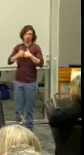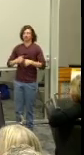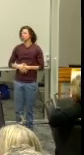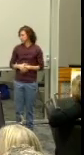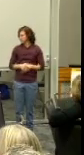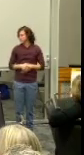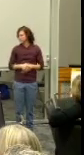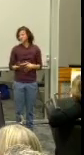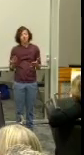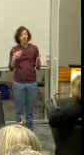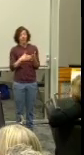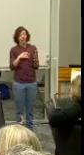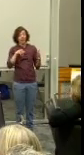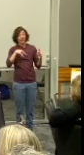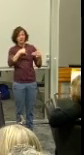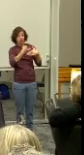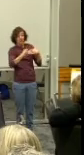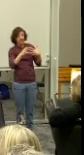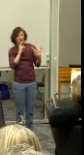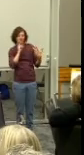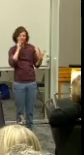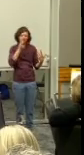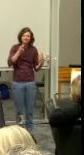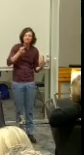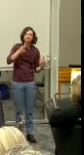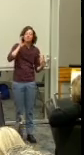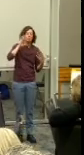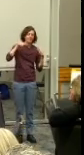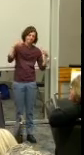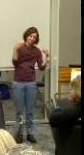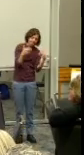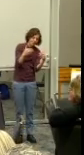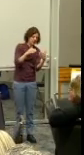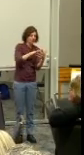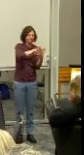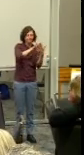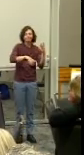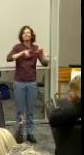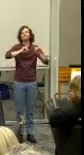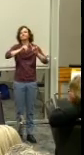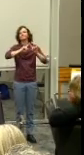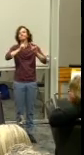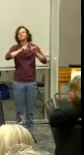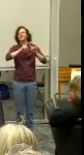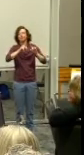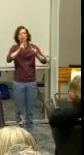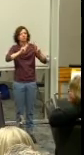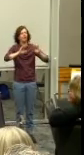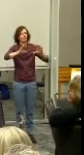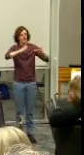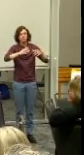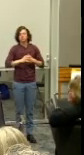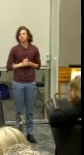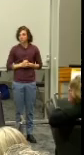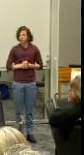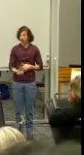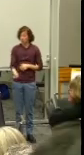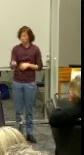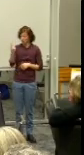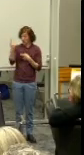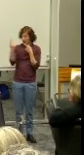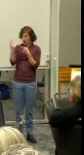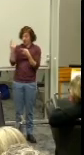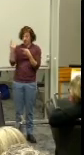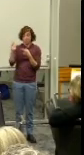project is super cool in that it's actually looking at multiple different populations. But one of them is folks